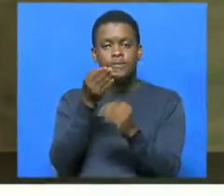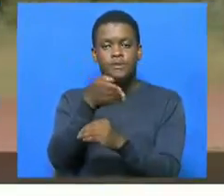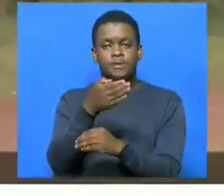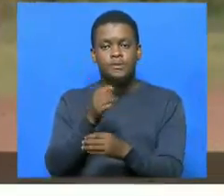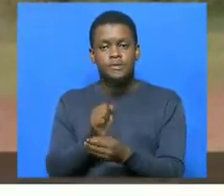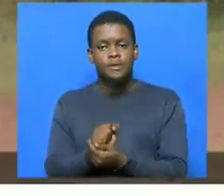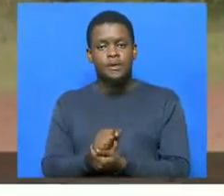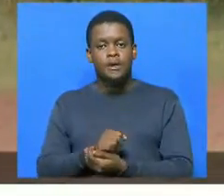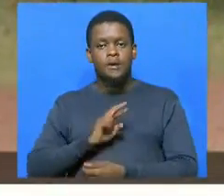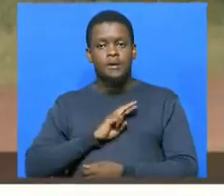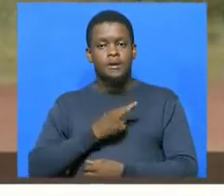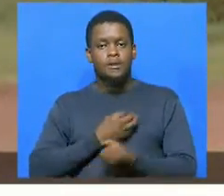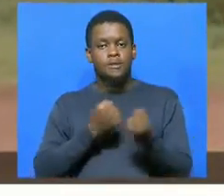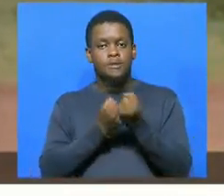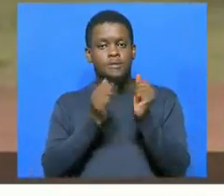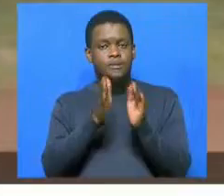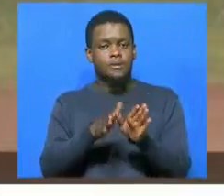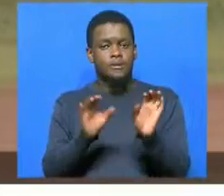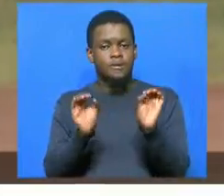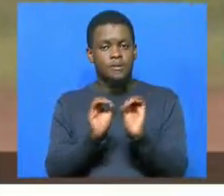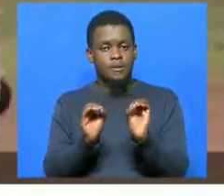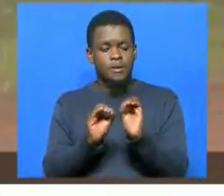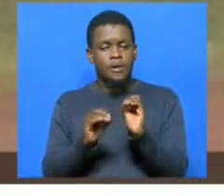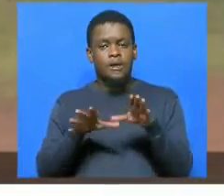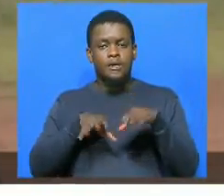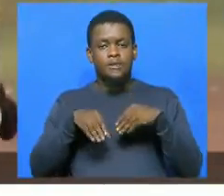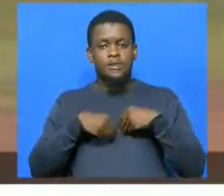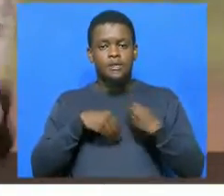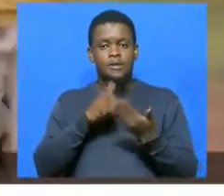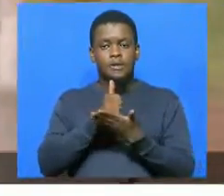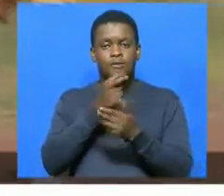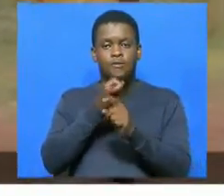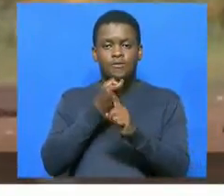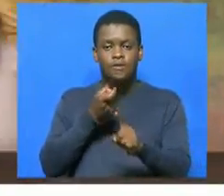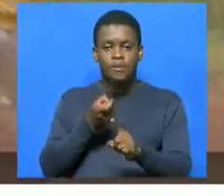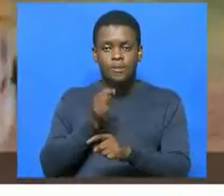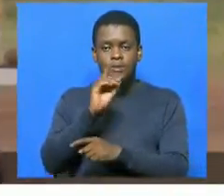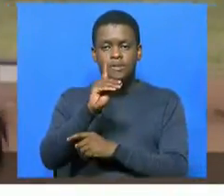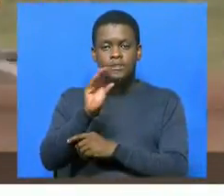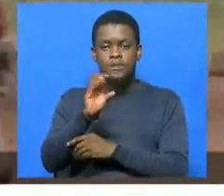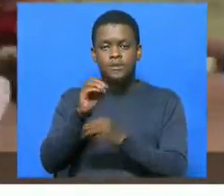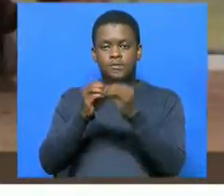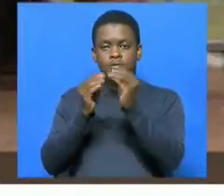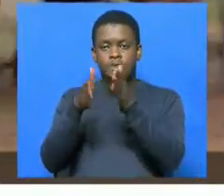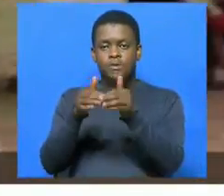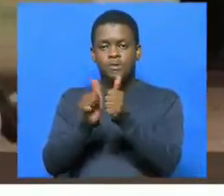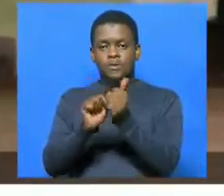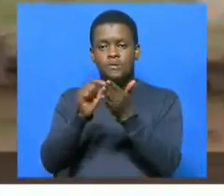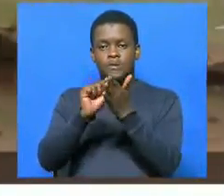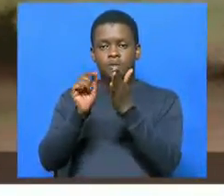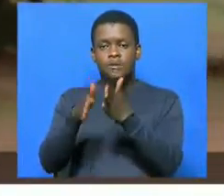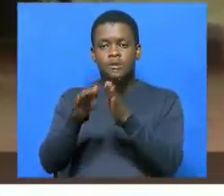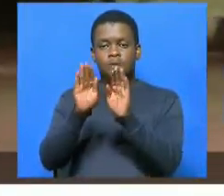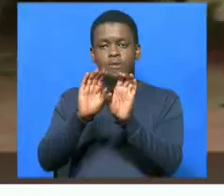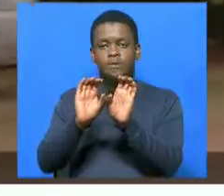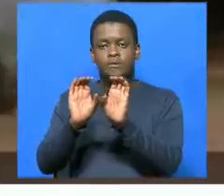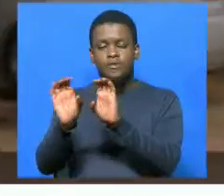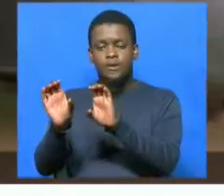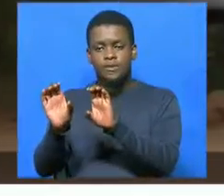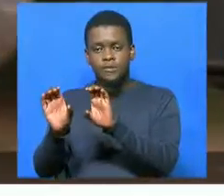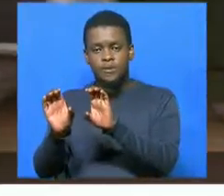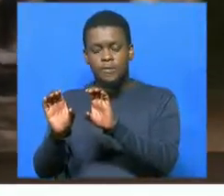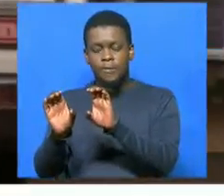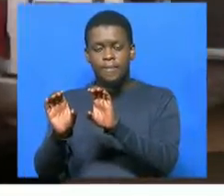sponsora ke thuswa ke molaodi le council secretary, and thanks to Tau Grading, our first trip. Currently we do not